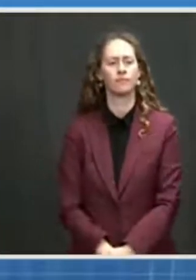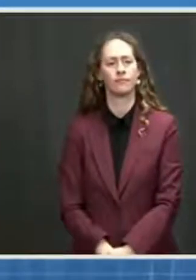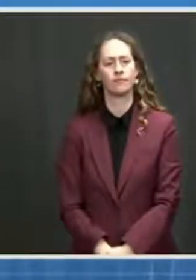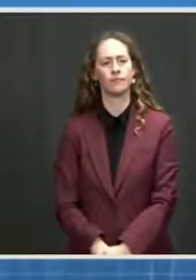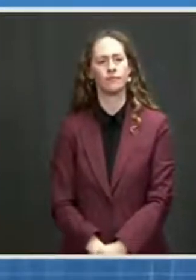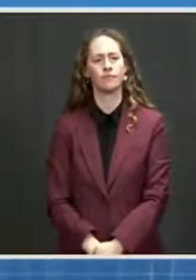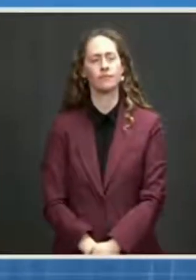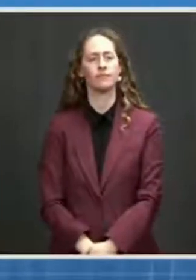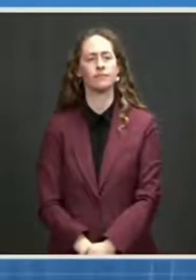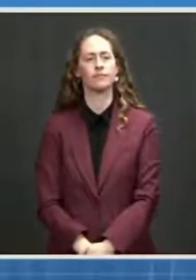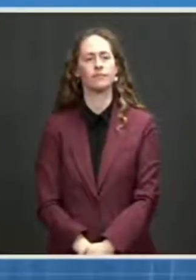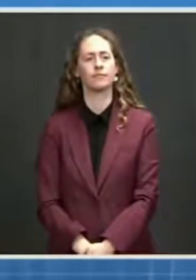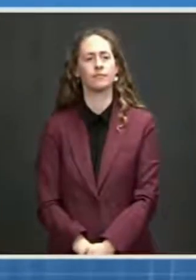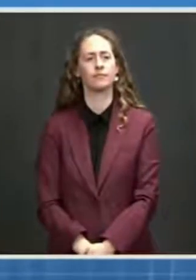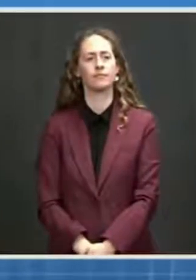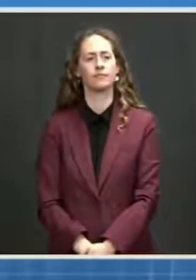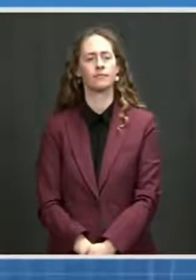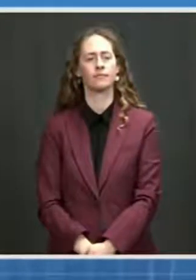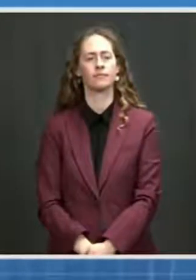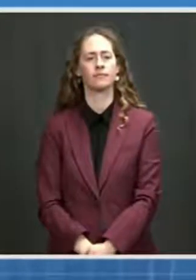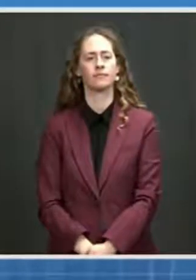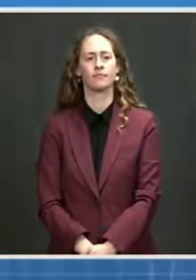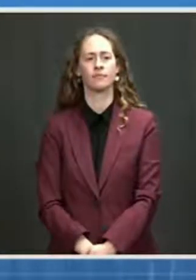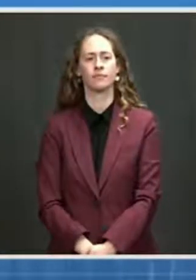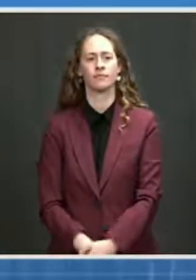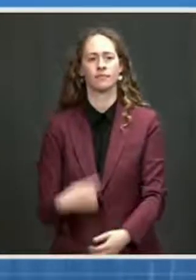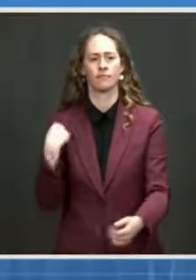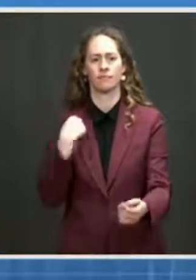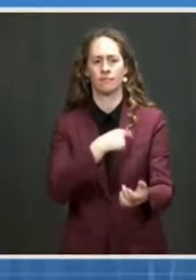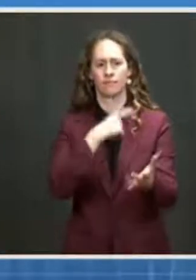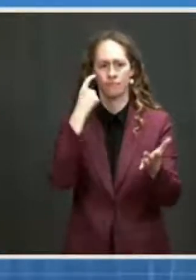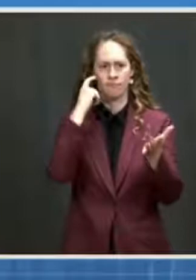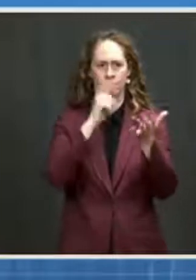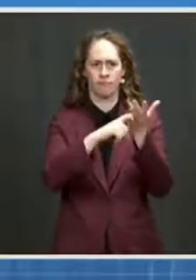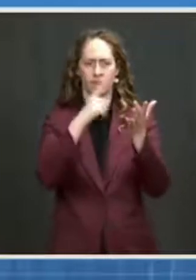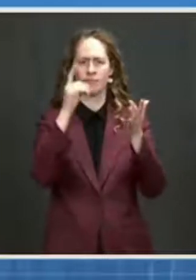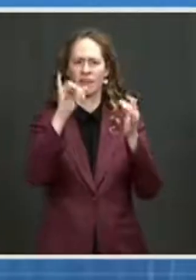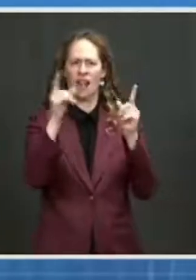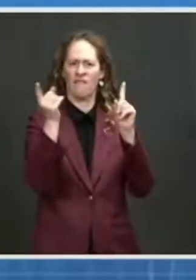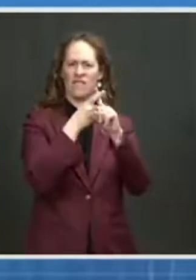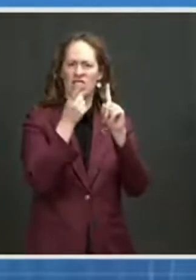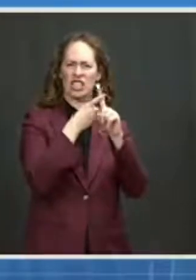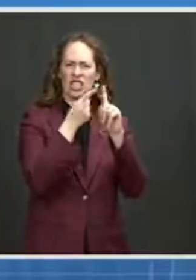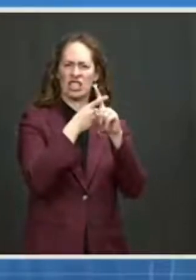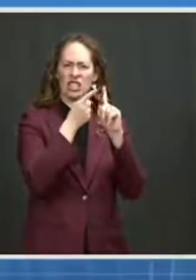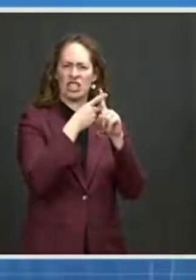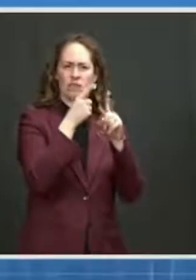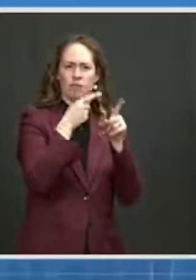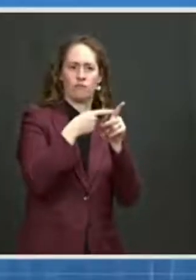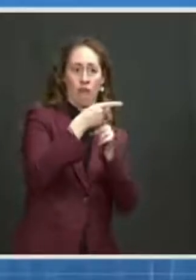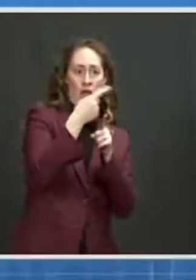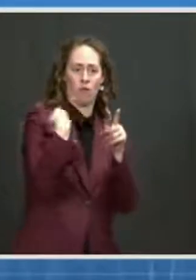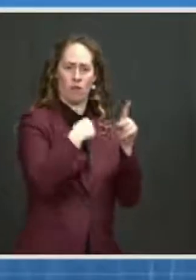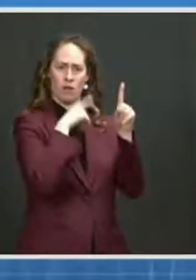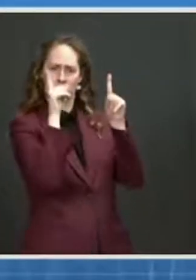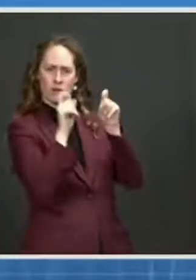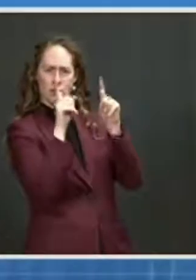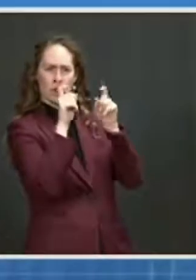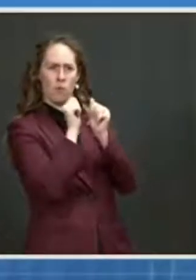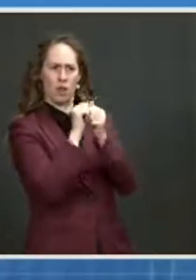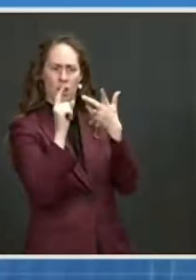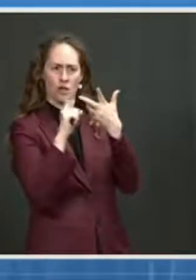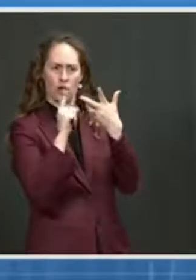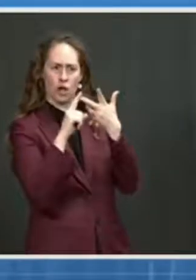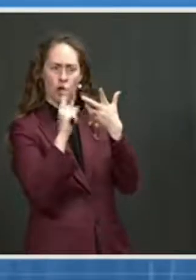a person was originally vaccinated, and the other is a variant-specific boost. We